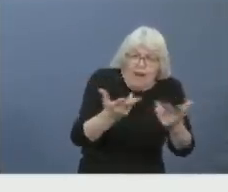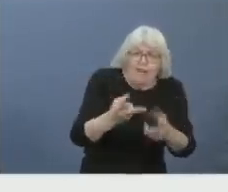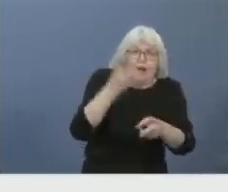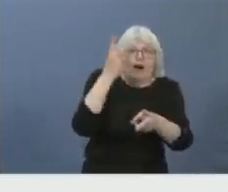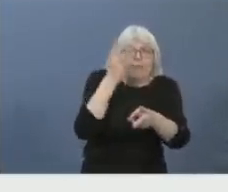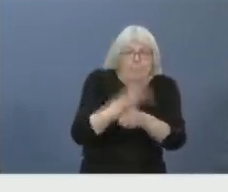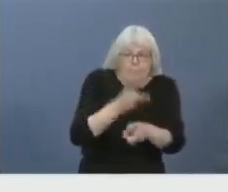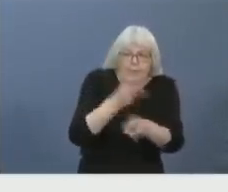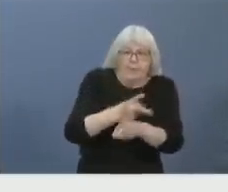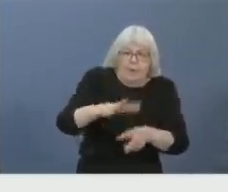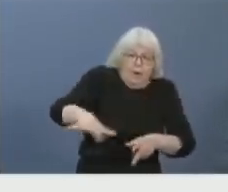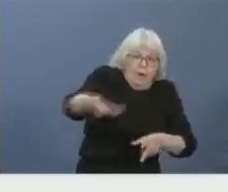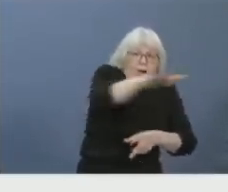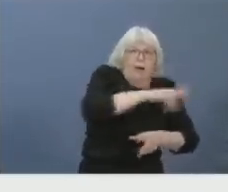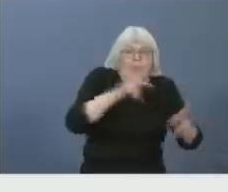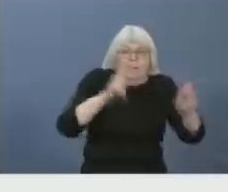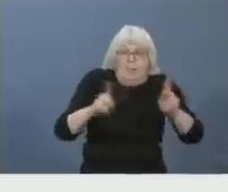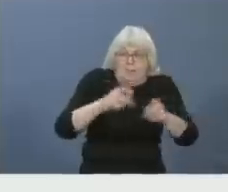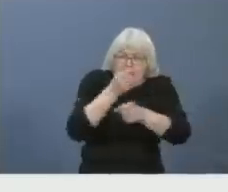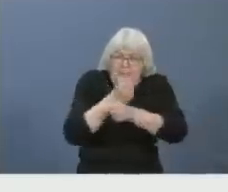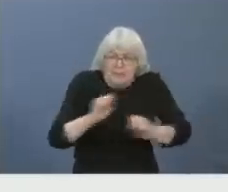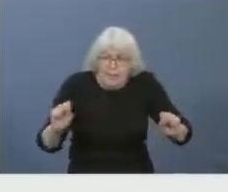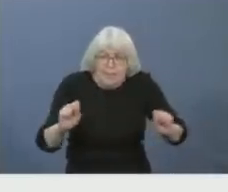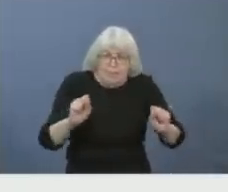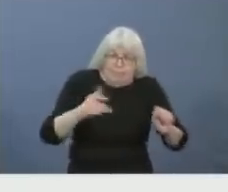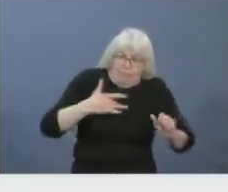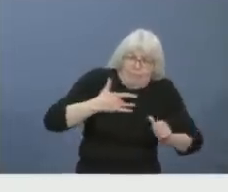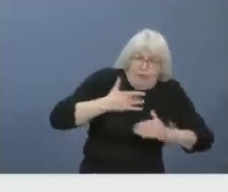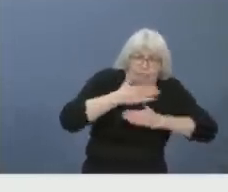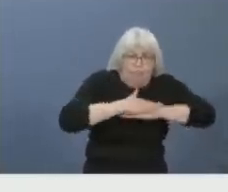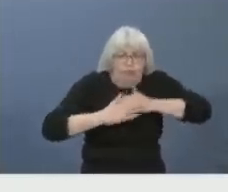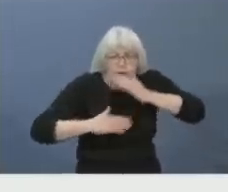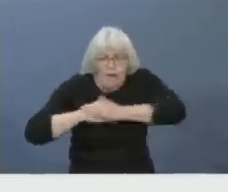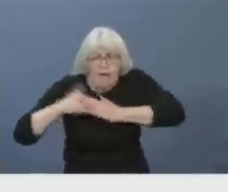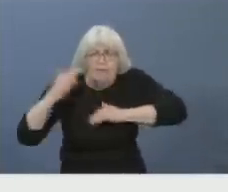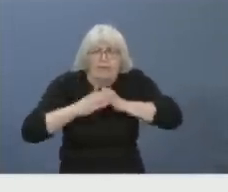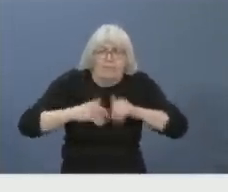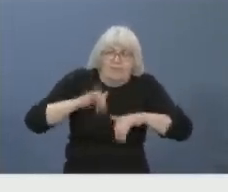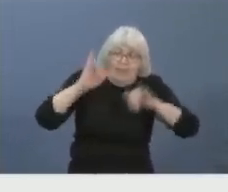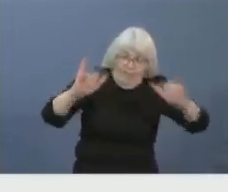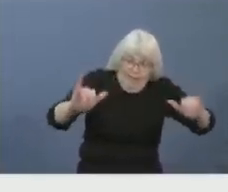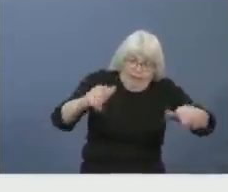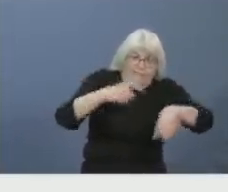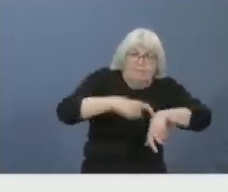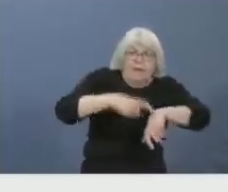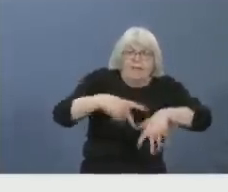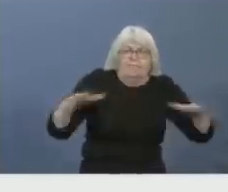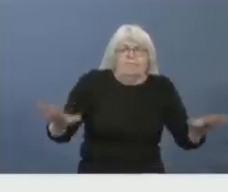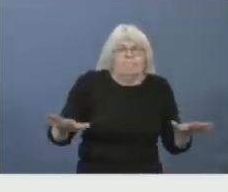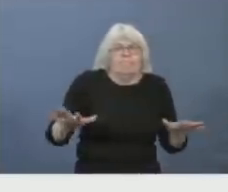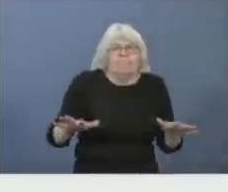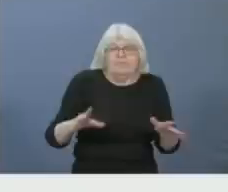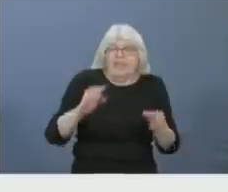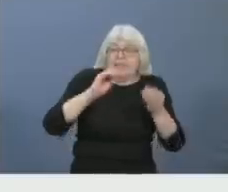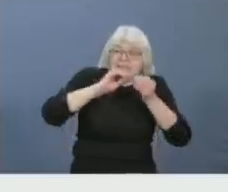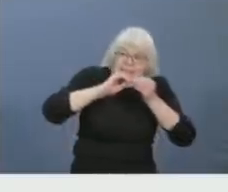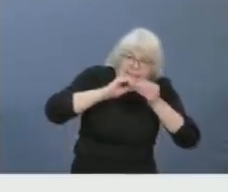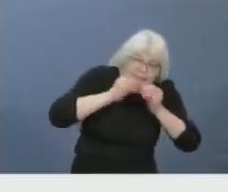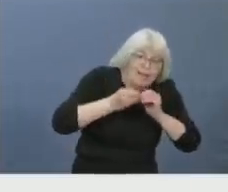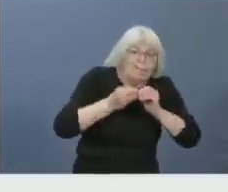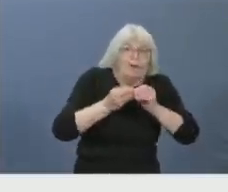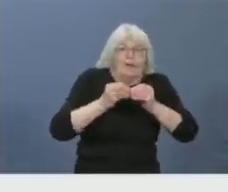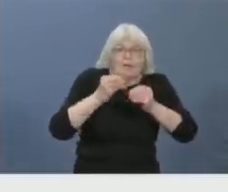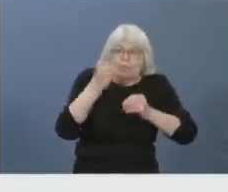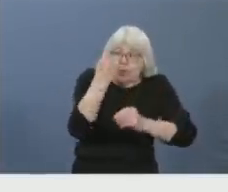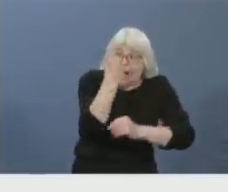comfortable and looked after while we get through this evacuation period. For sure, that's the number one priority, and that's happening is